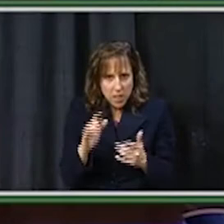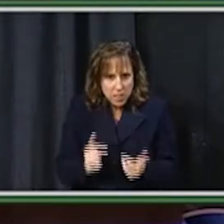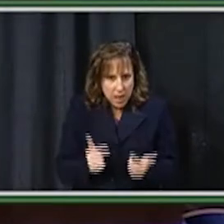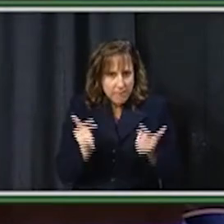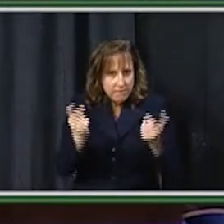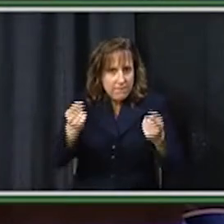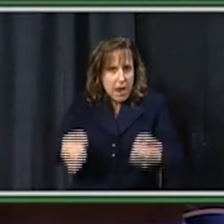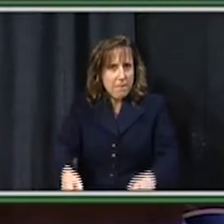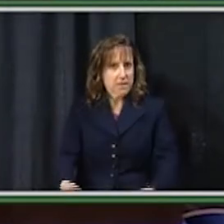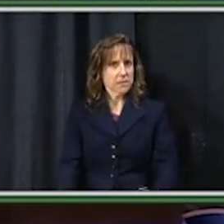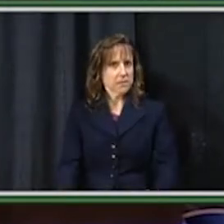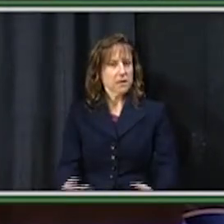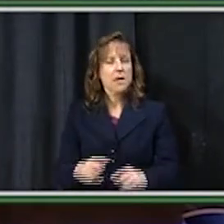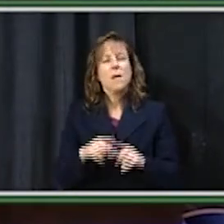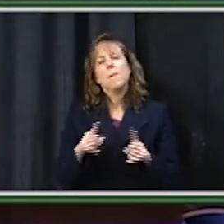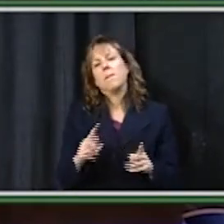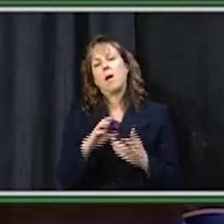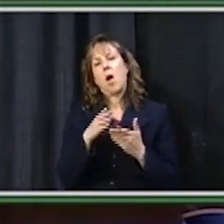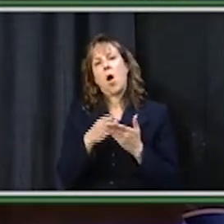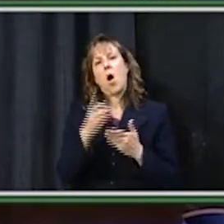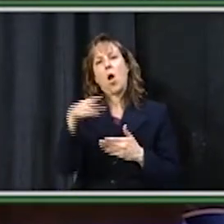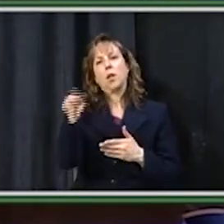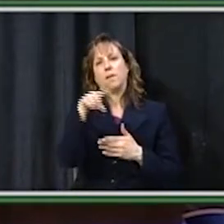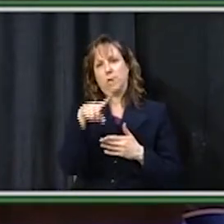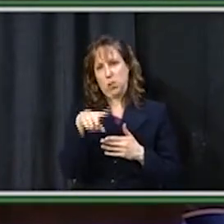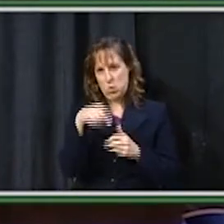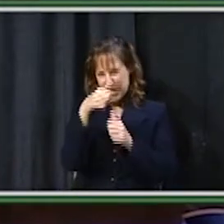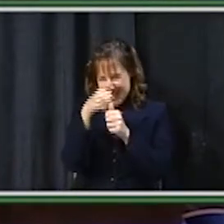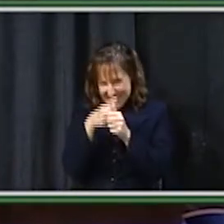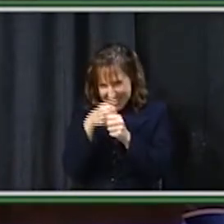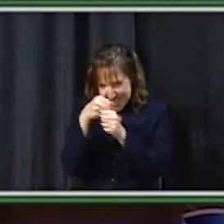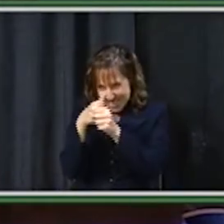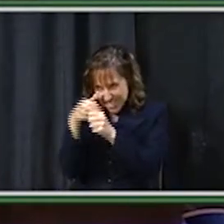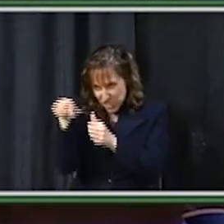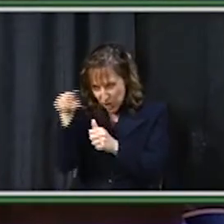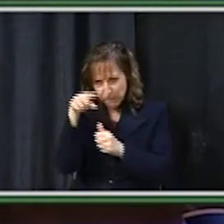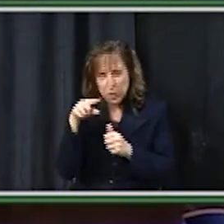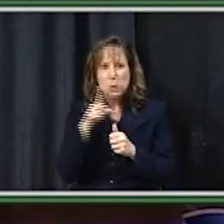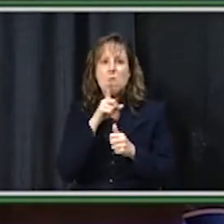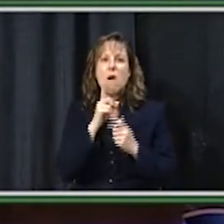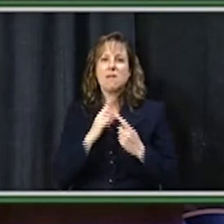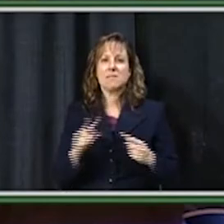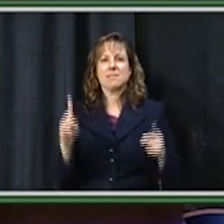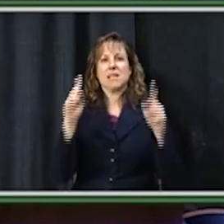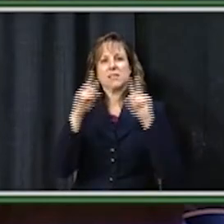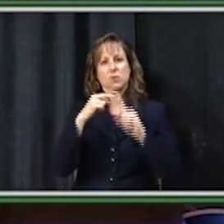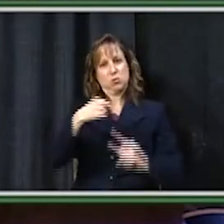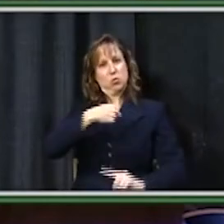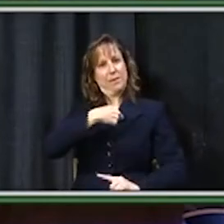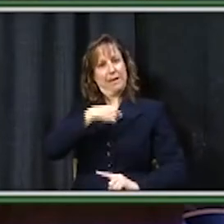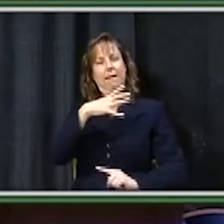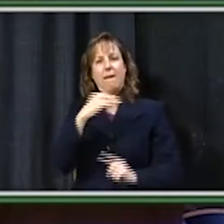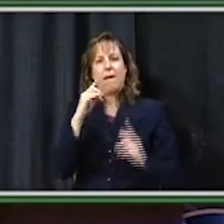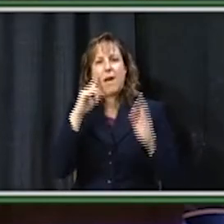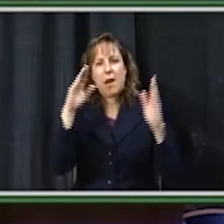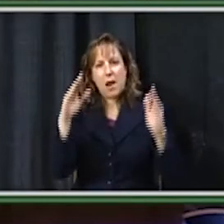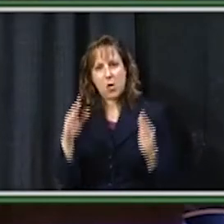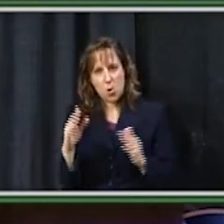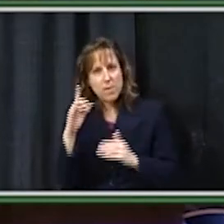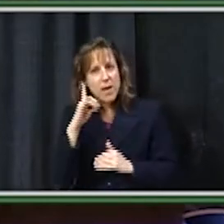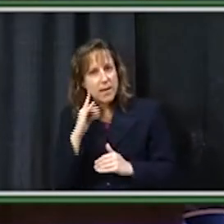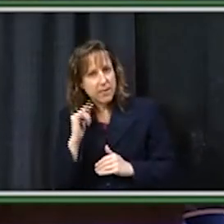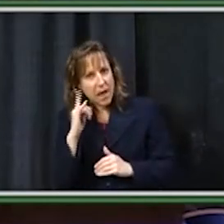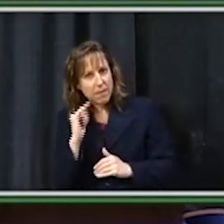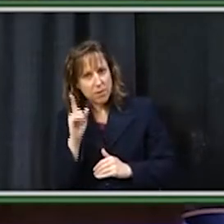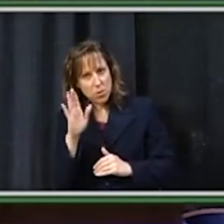does. But all of you, every single one of you, are successful in my eyes, and I hope California